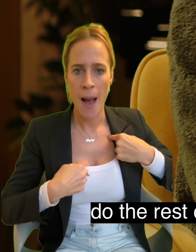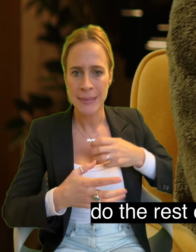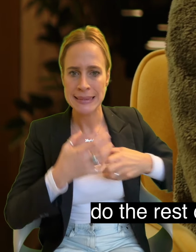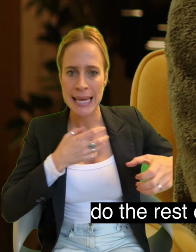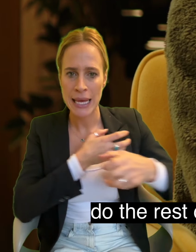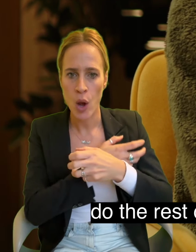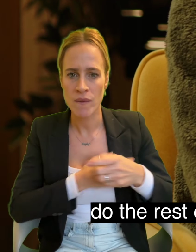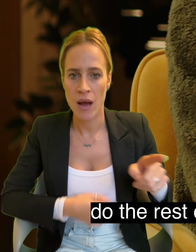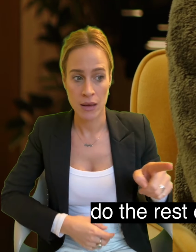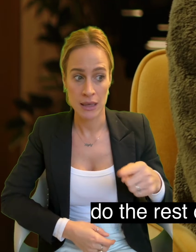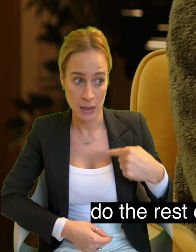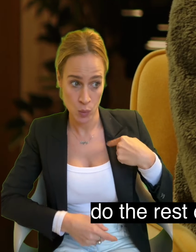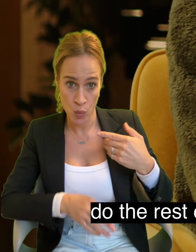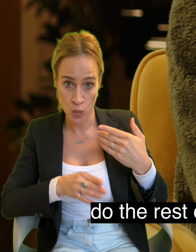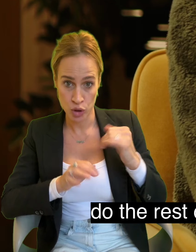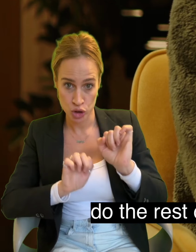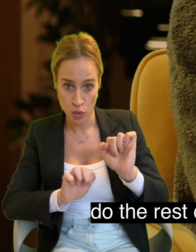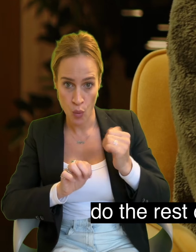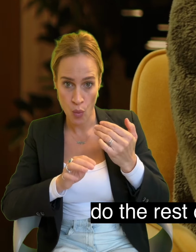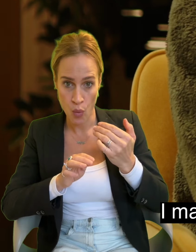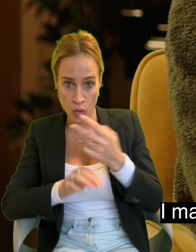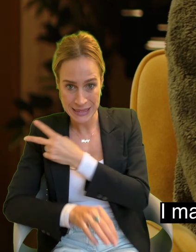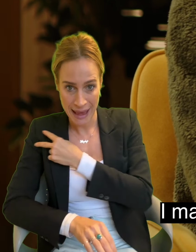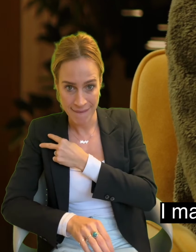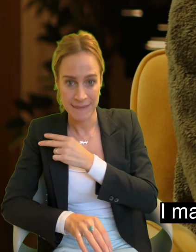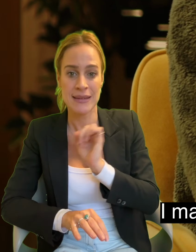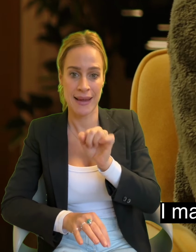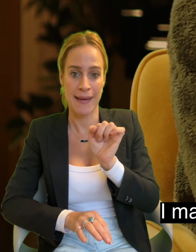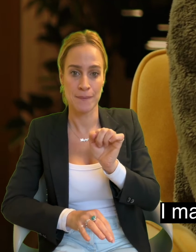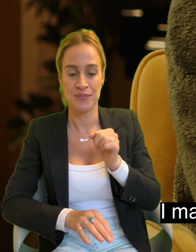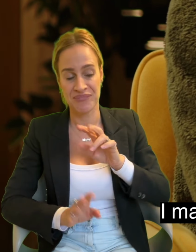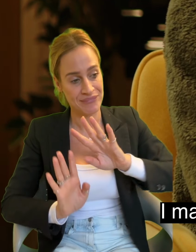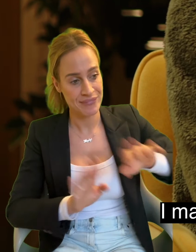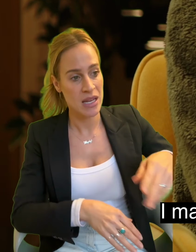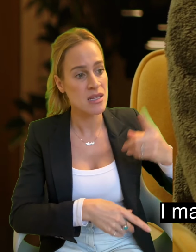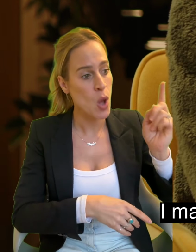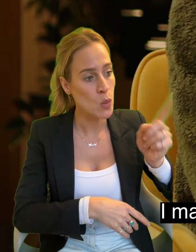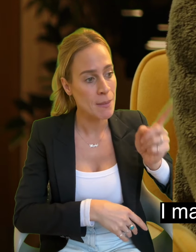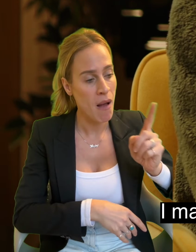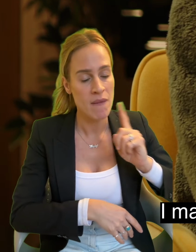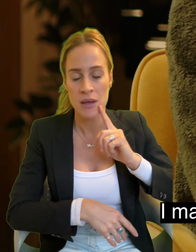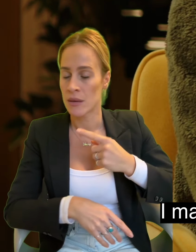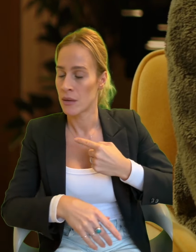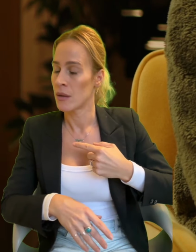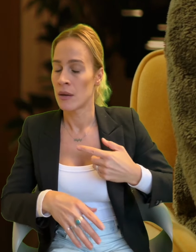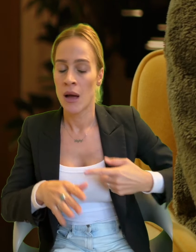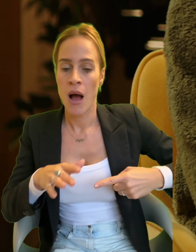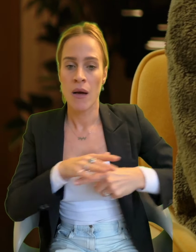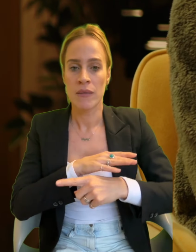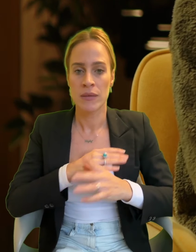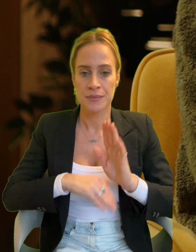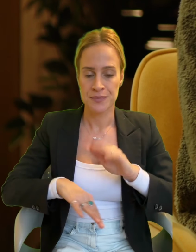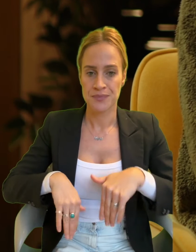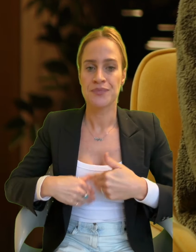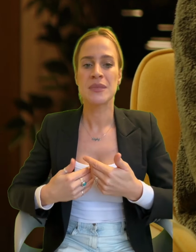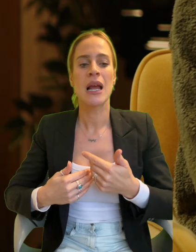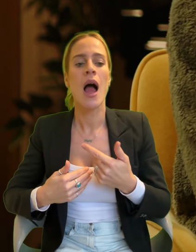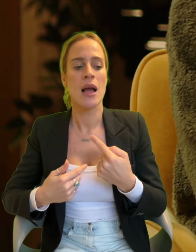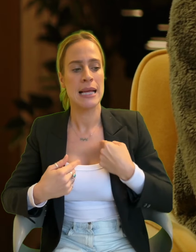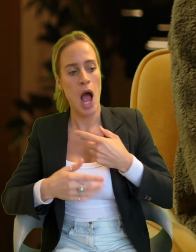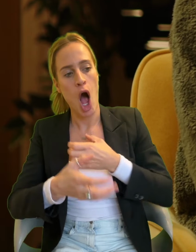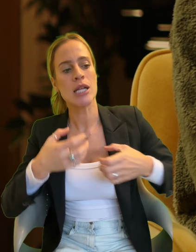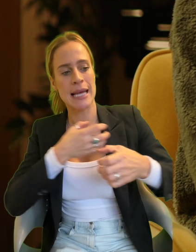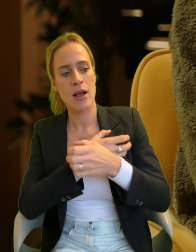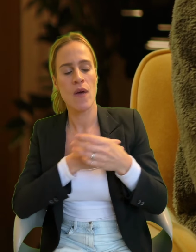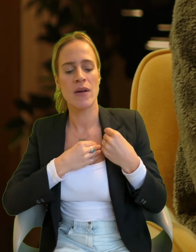rest of the session. Was he working for you? Yeah. For the rest of the session, I made this boy in his wheelchair stand up because I knew he could. But I even said to him, even if you